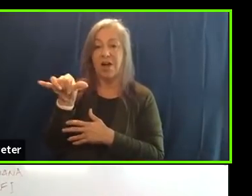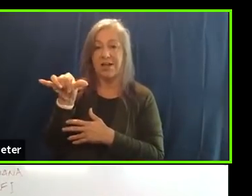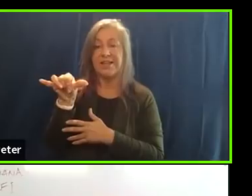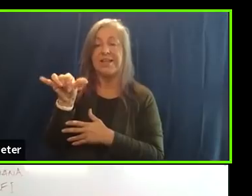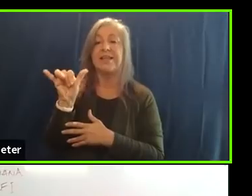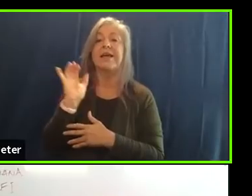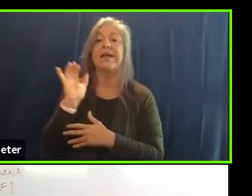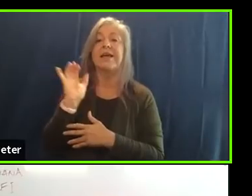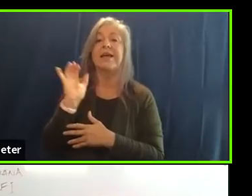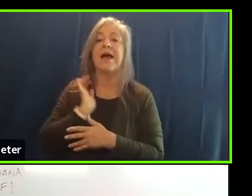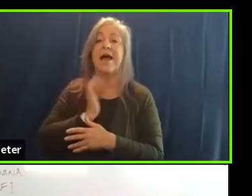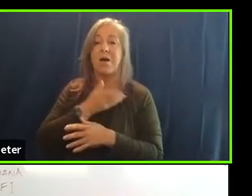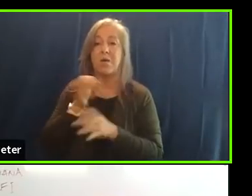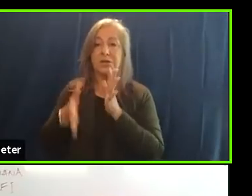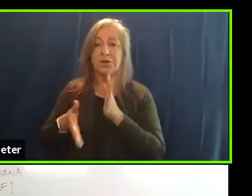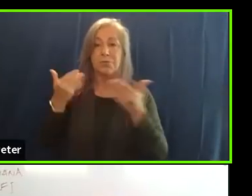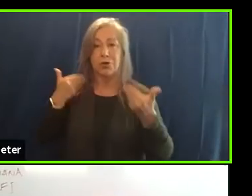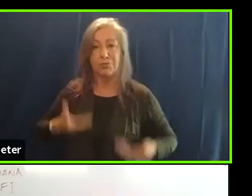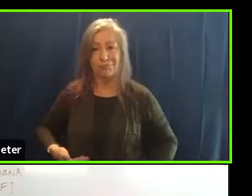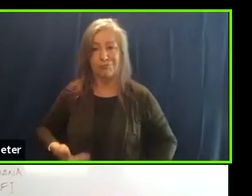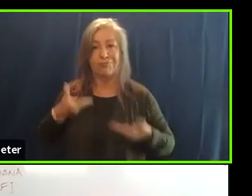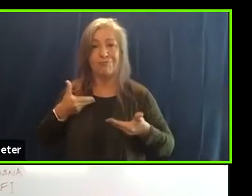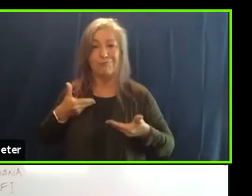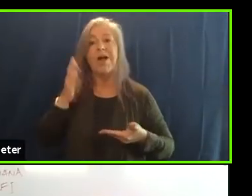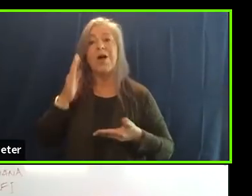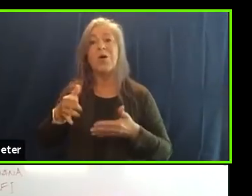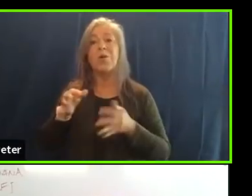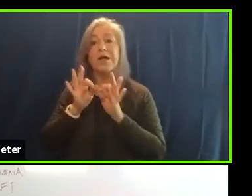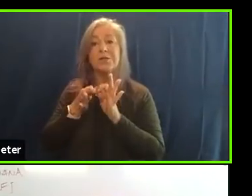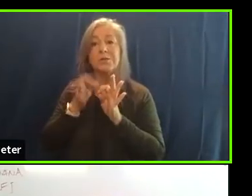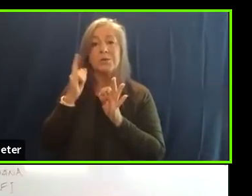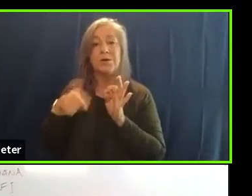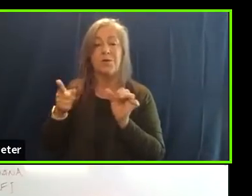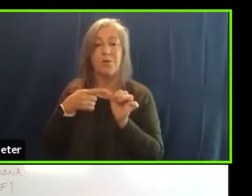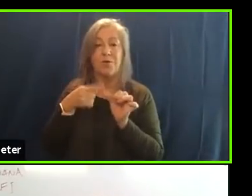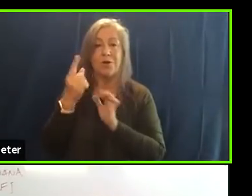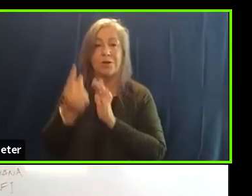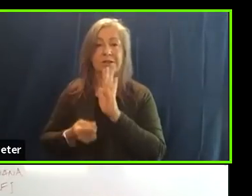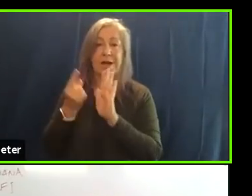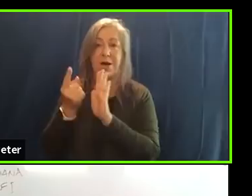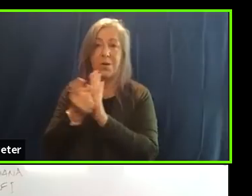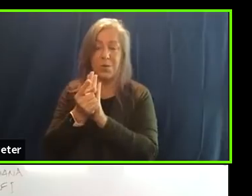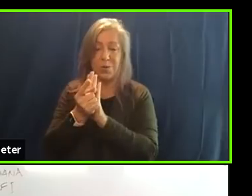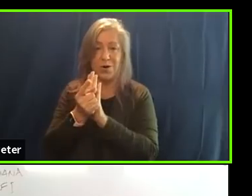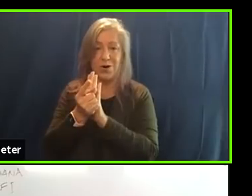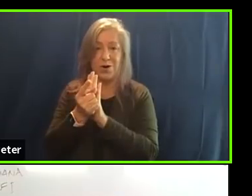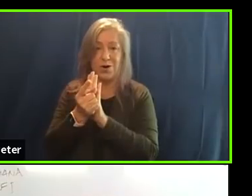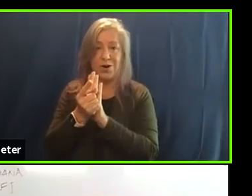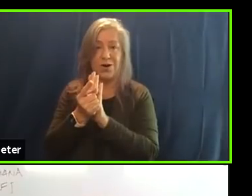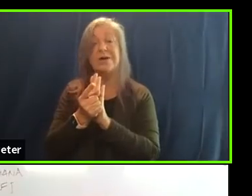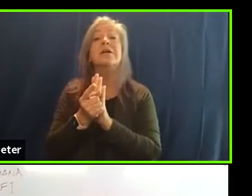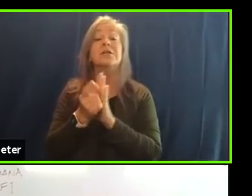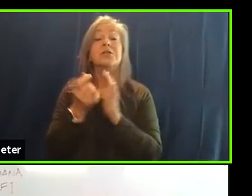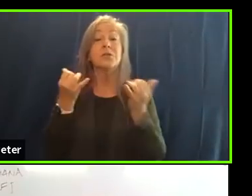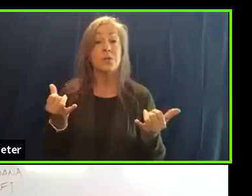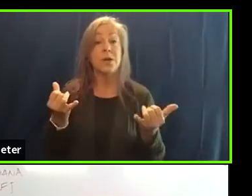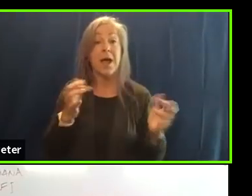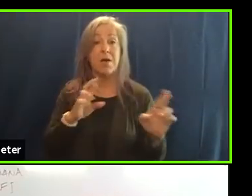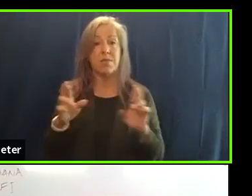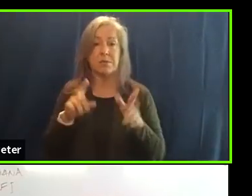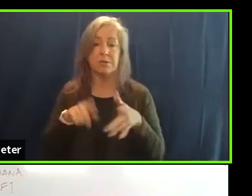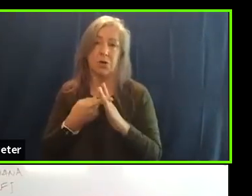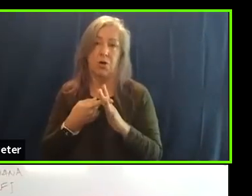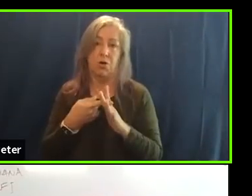be interpreting during this first hour. So with that, I am going to start the presentation